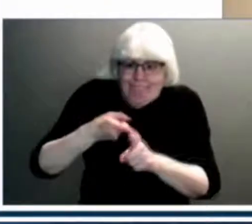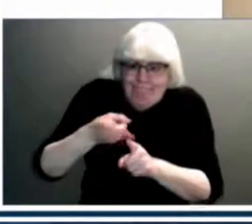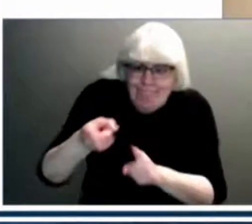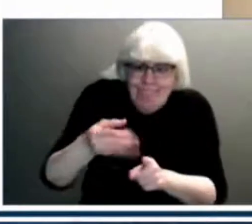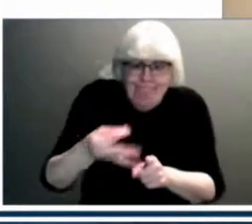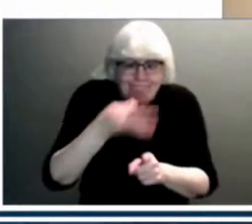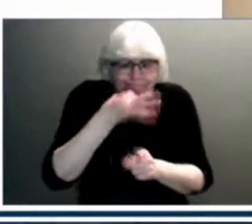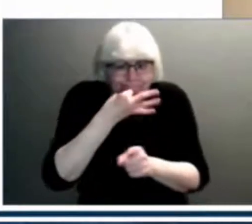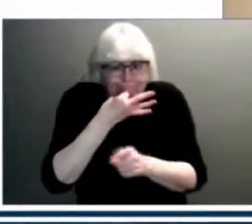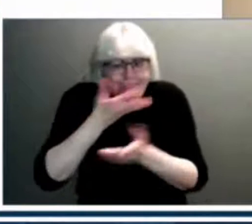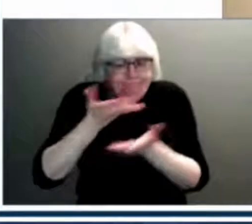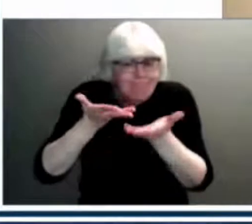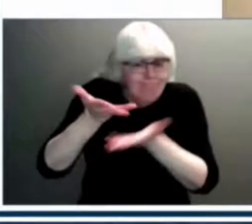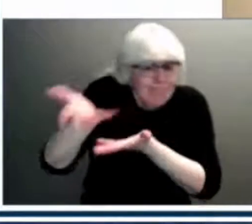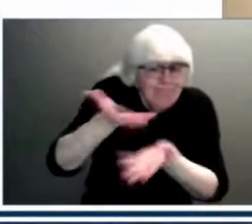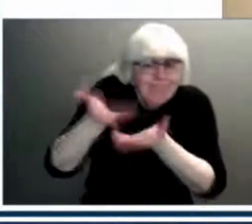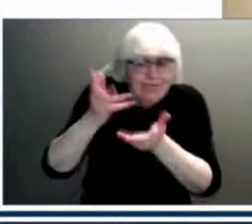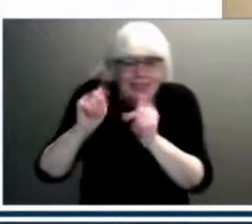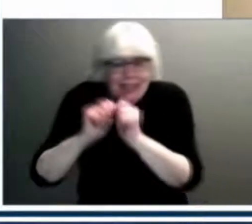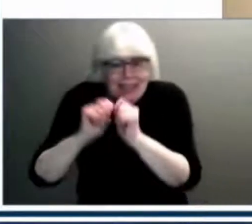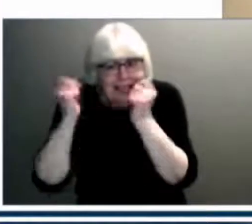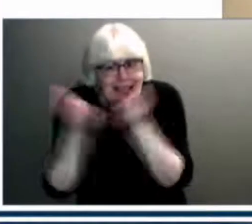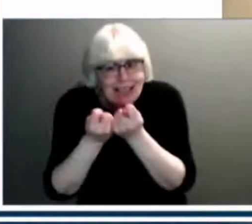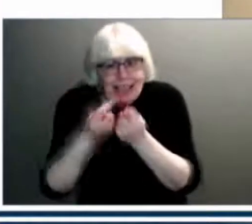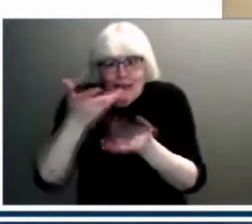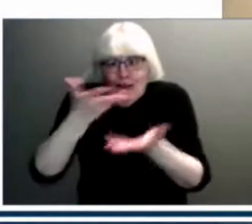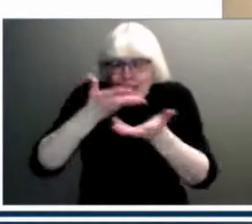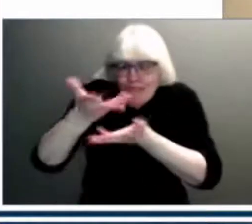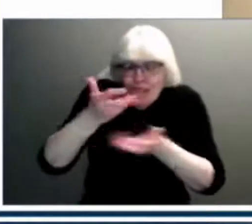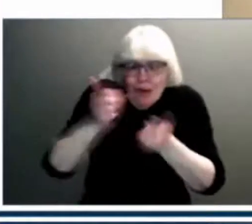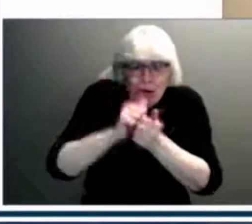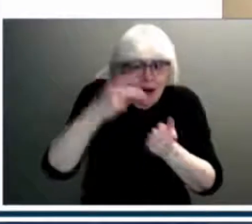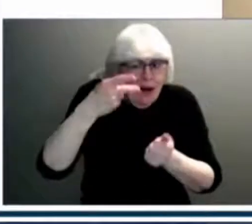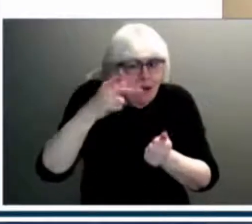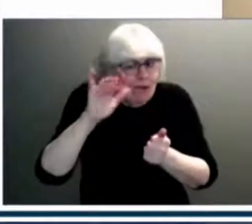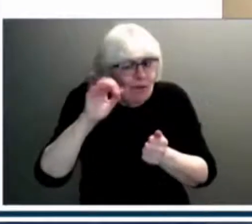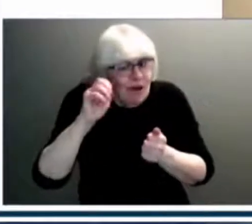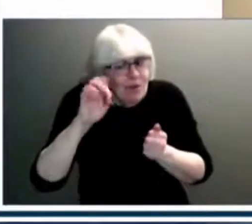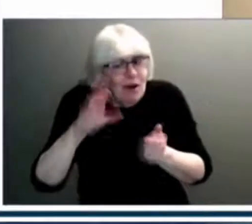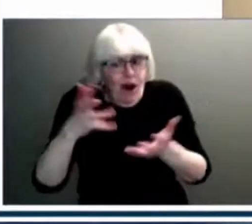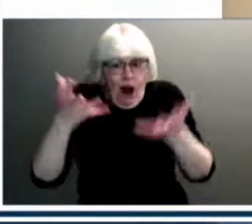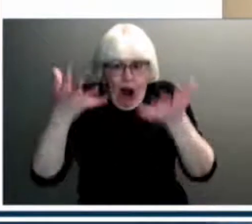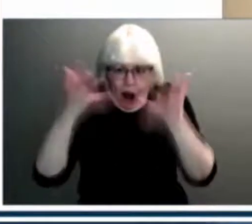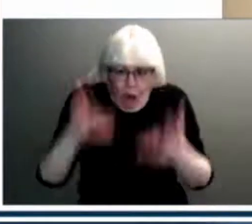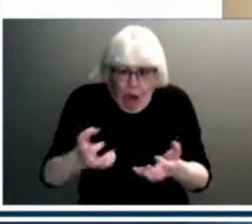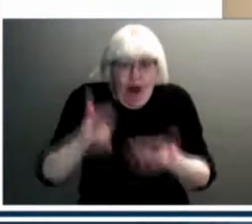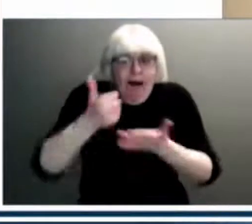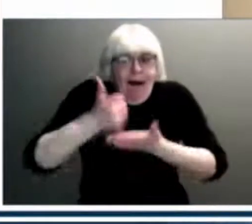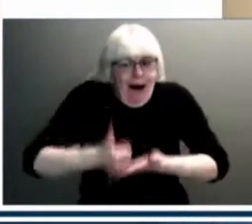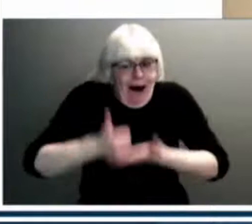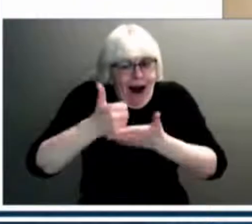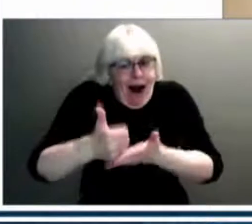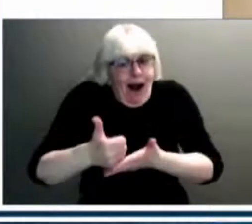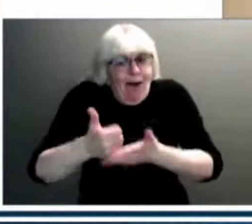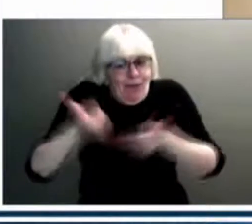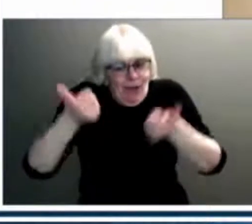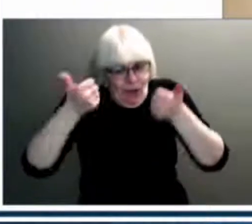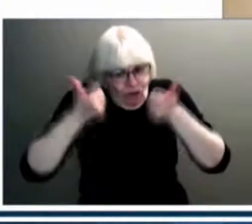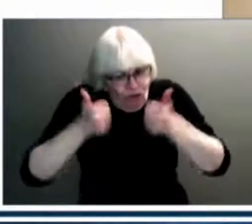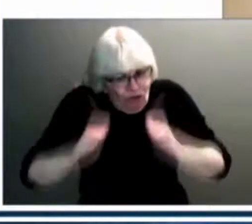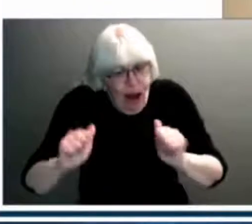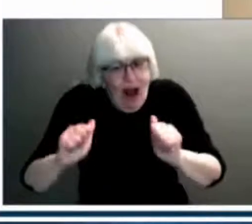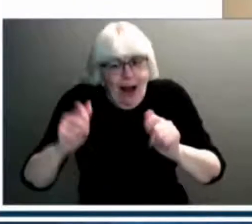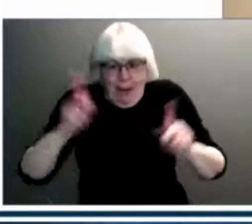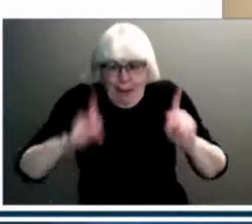and my commitment is to be here and can help get Nova Scotia through this pandemic as safely as